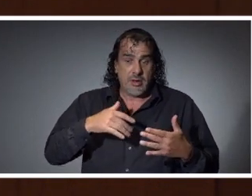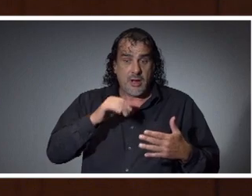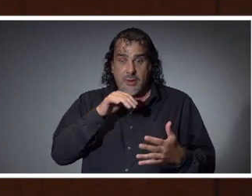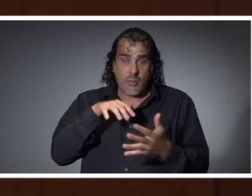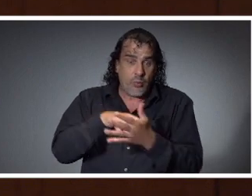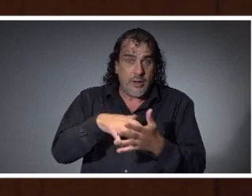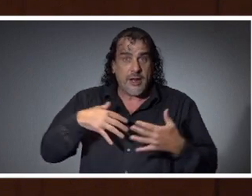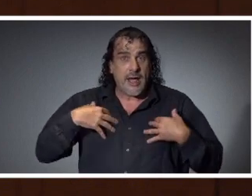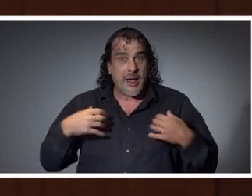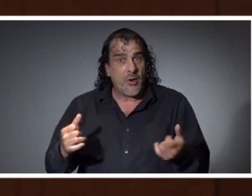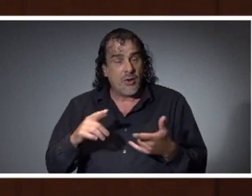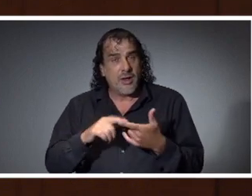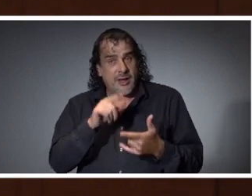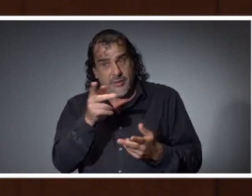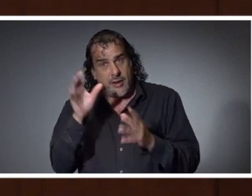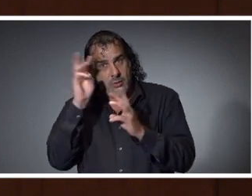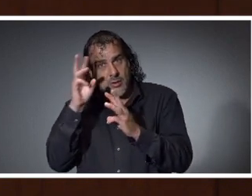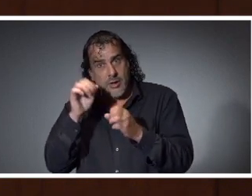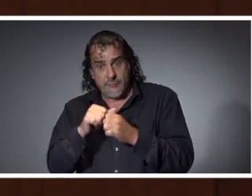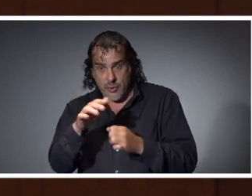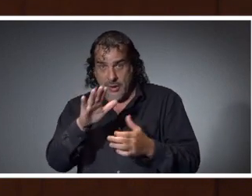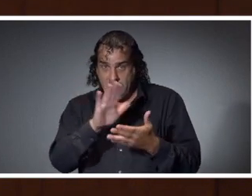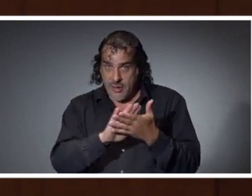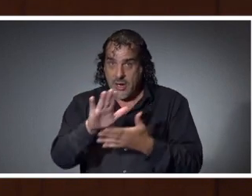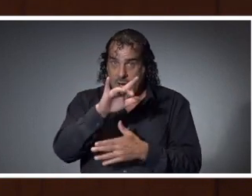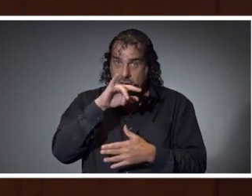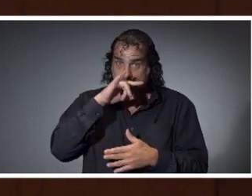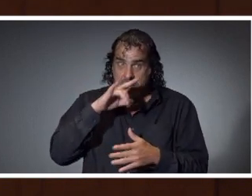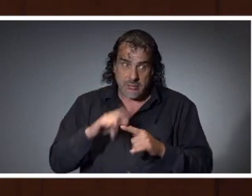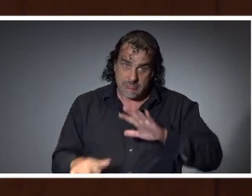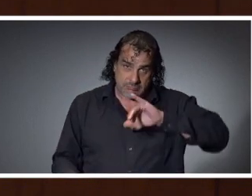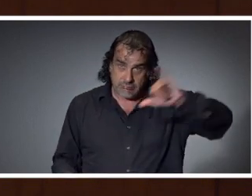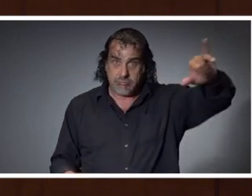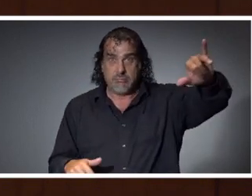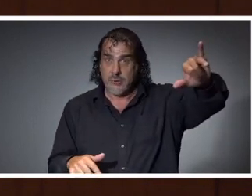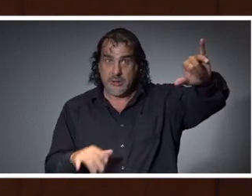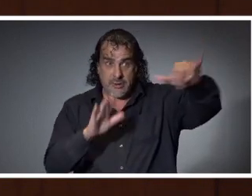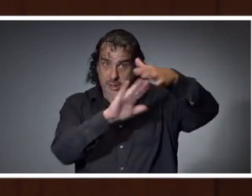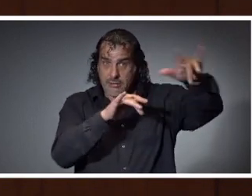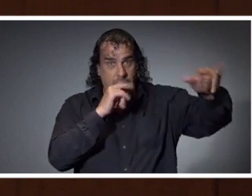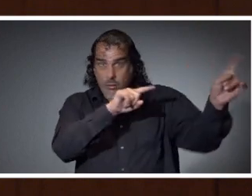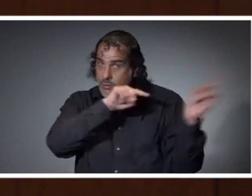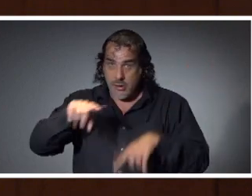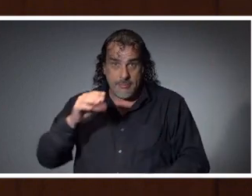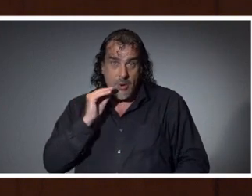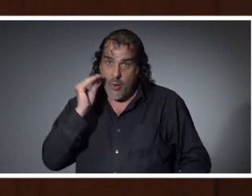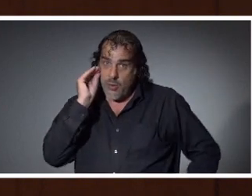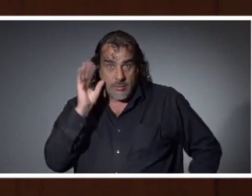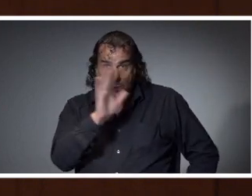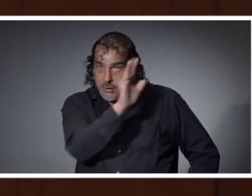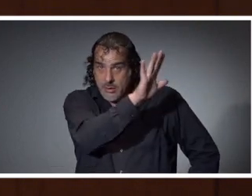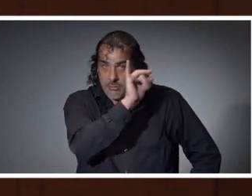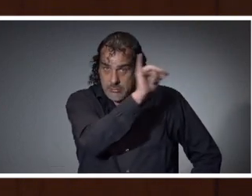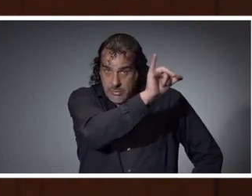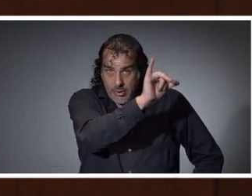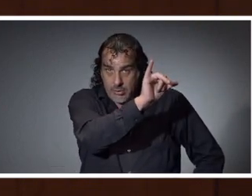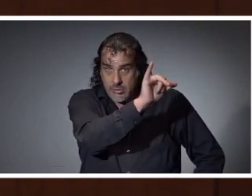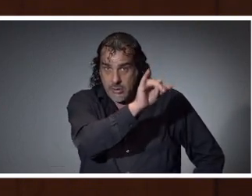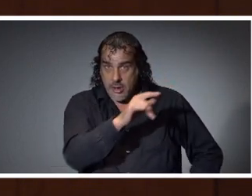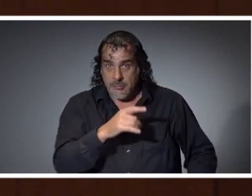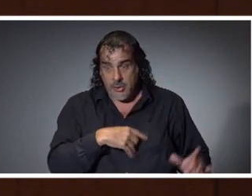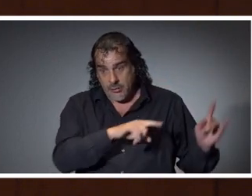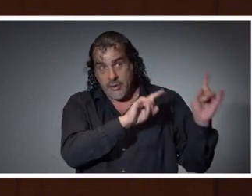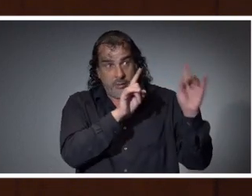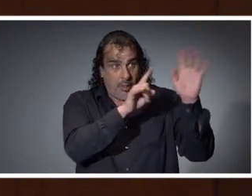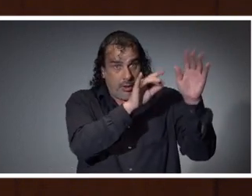if you have a kid in college, be careful. Be careful being around them, honestly, because that's going to be a real risk situation. If